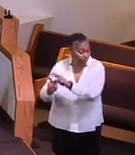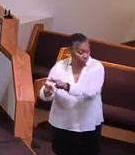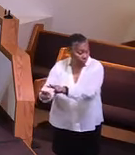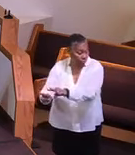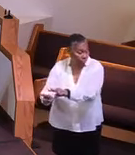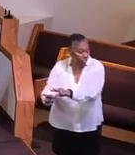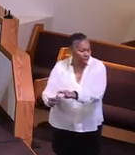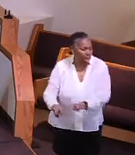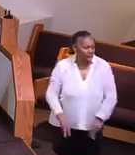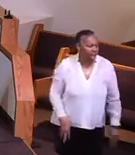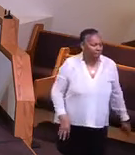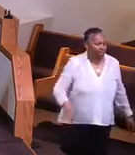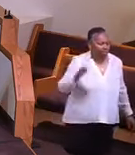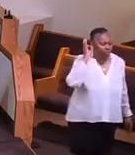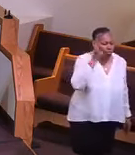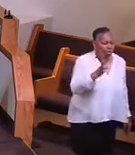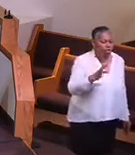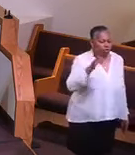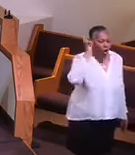preached over 2 hours.